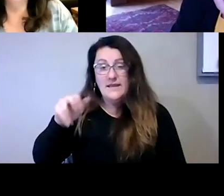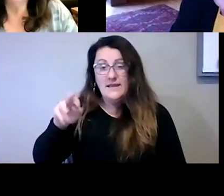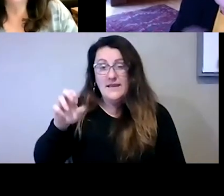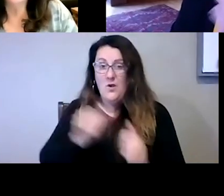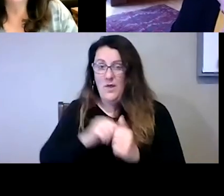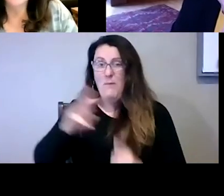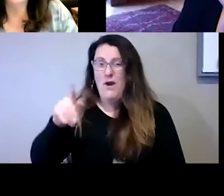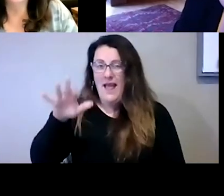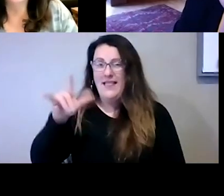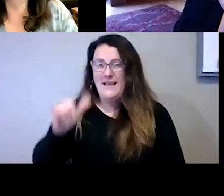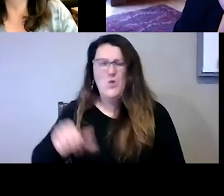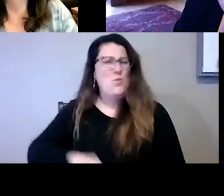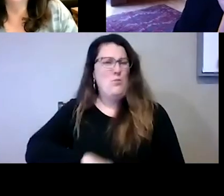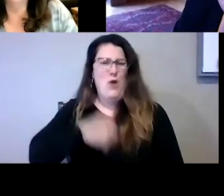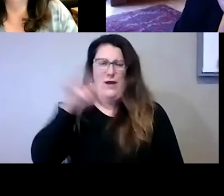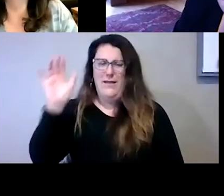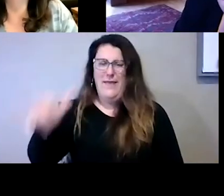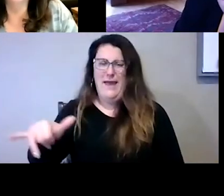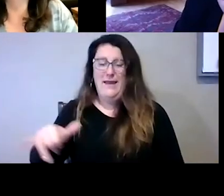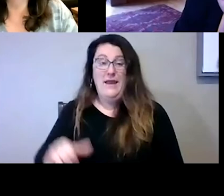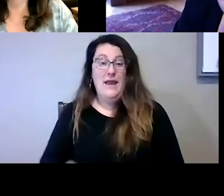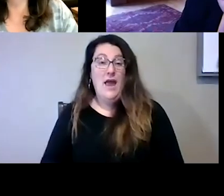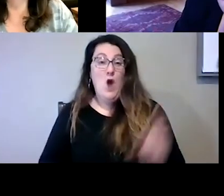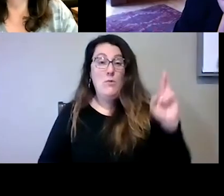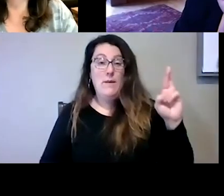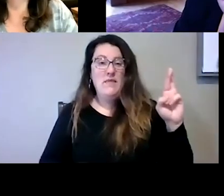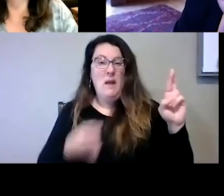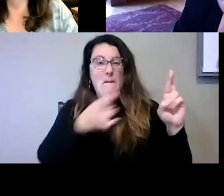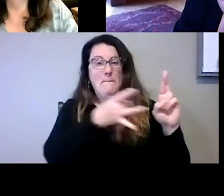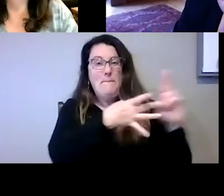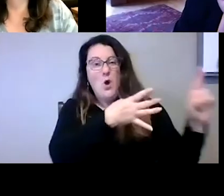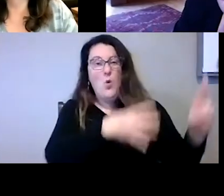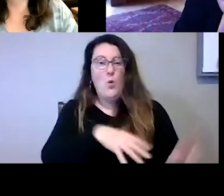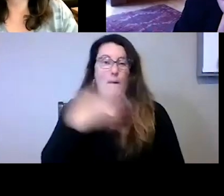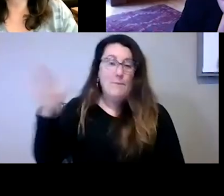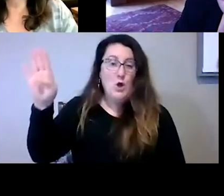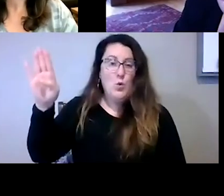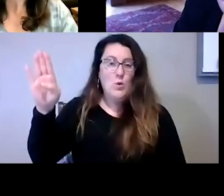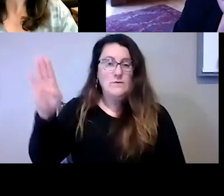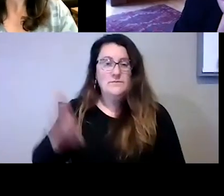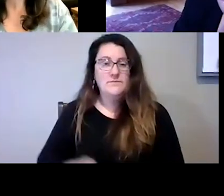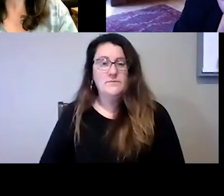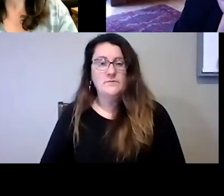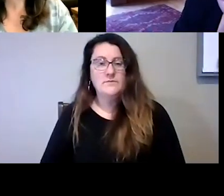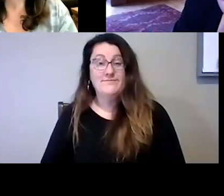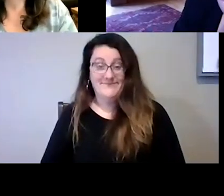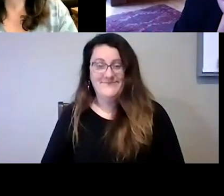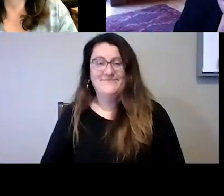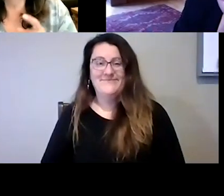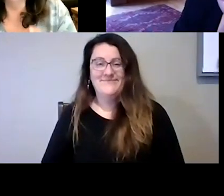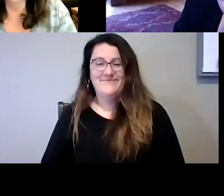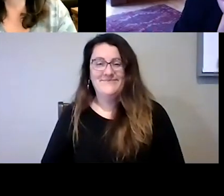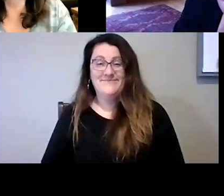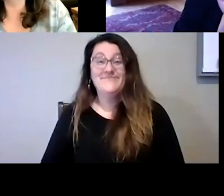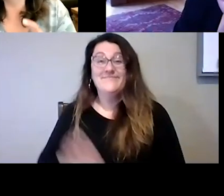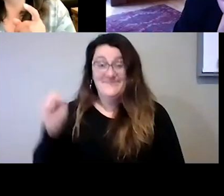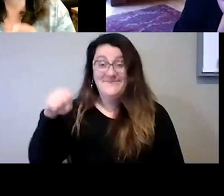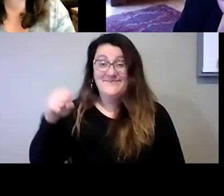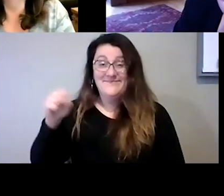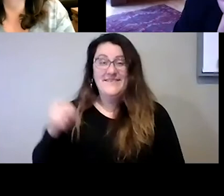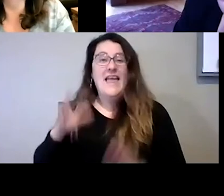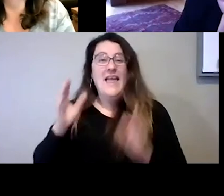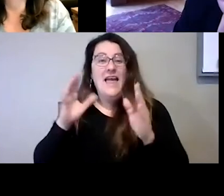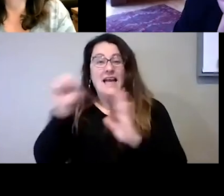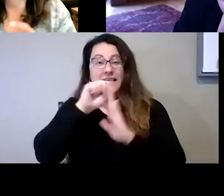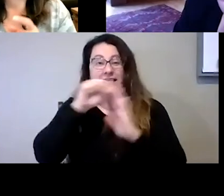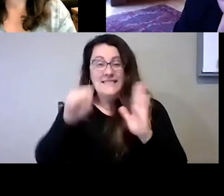Kelly. We feel really proud of that. We flipped one state seat state House seat and a